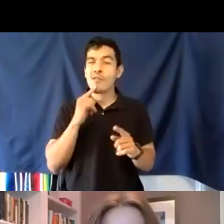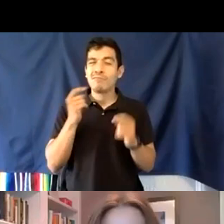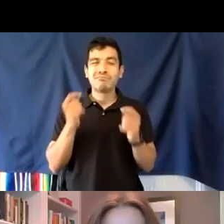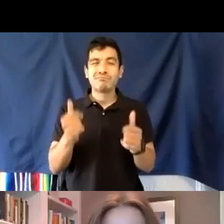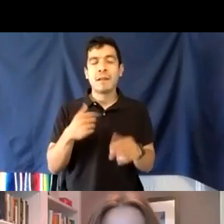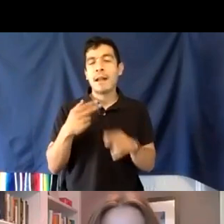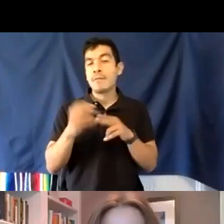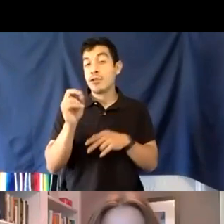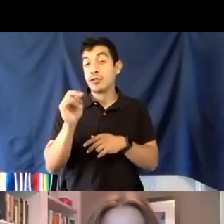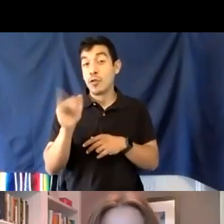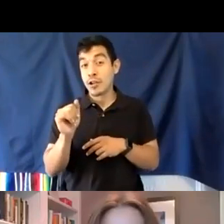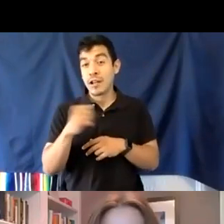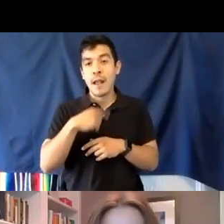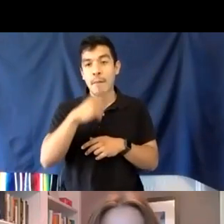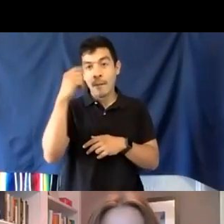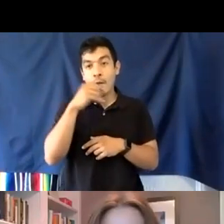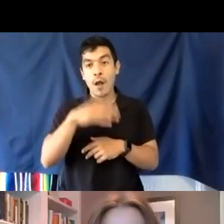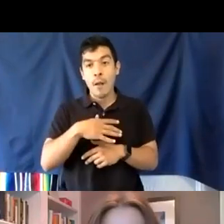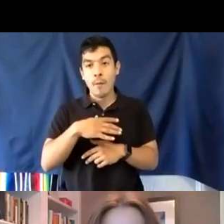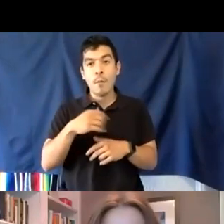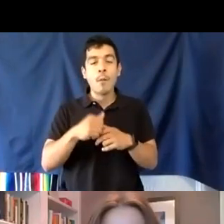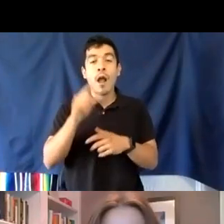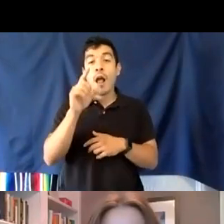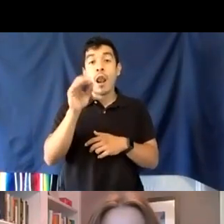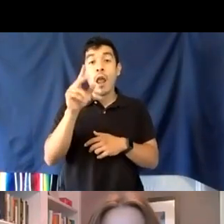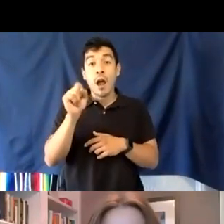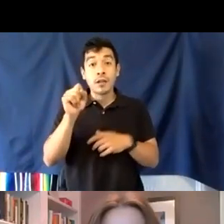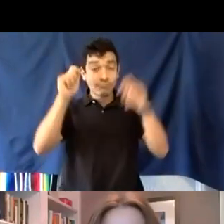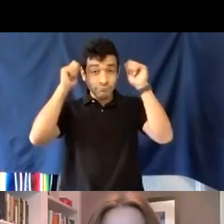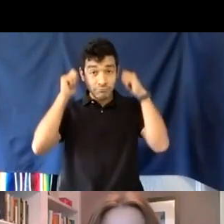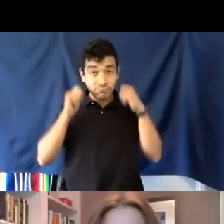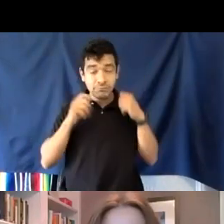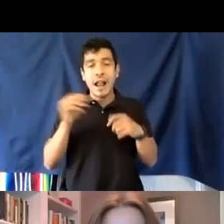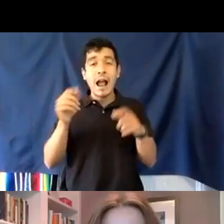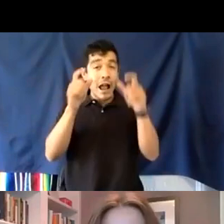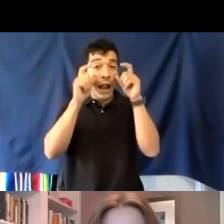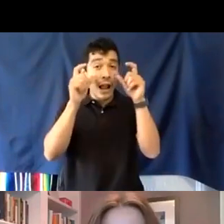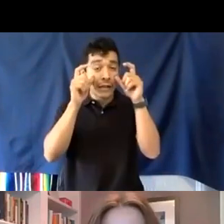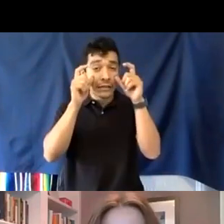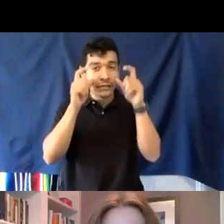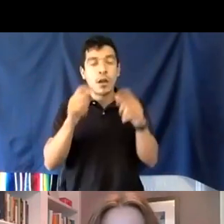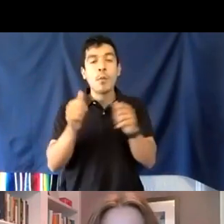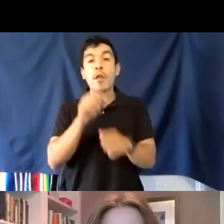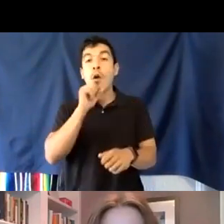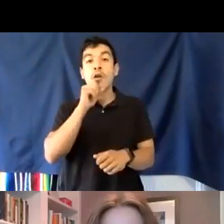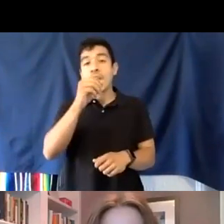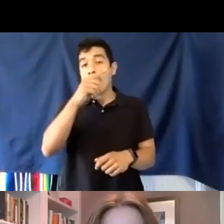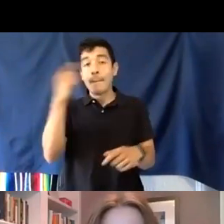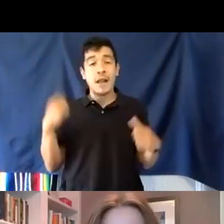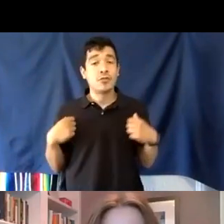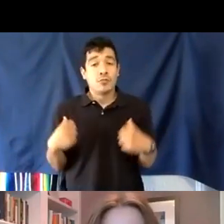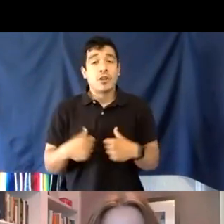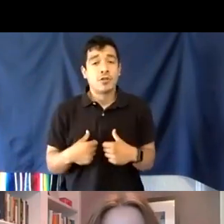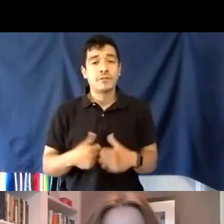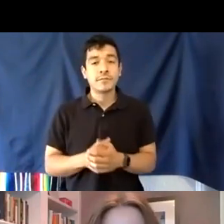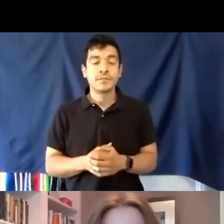pronouns, Black woman, locks, glasses, and a orange and black polka dot sweater. You